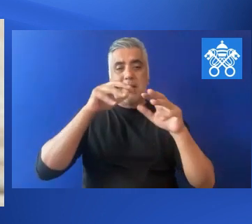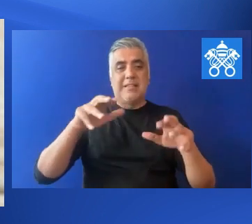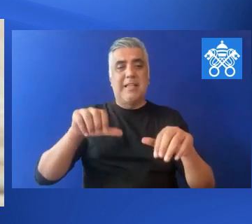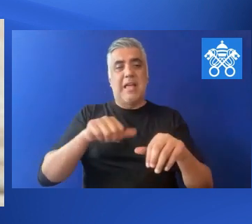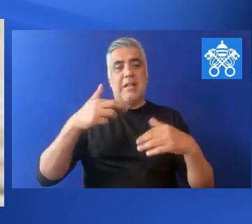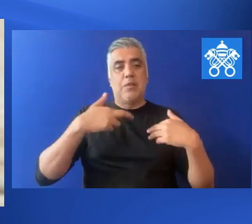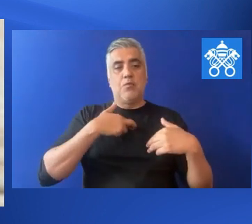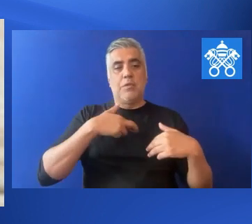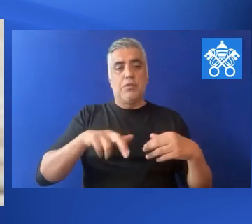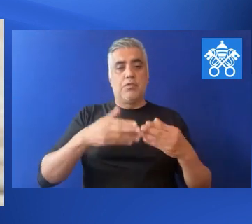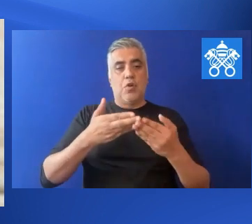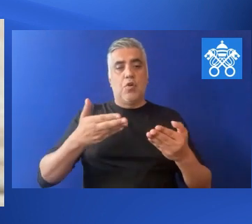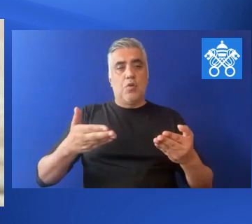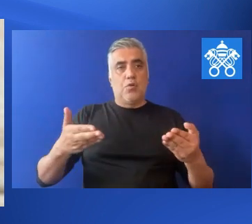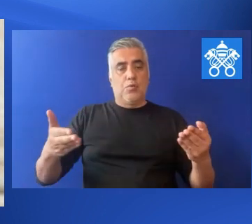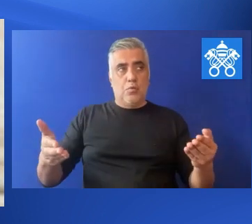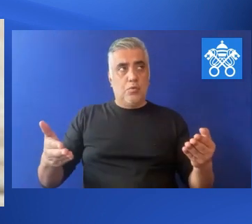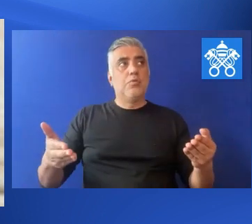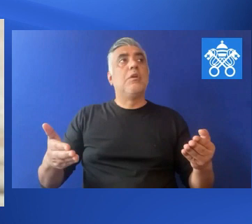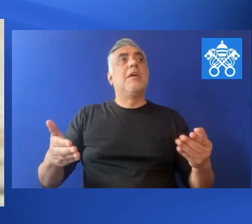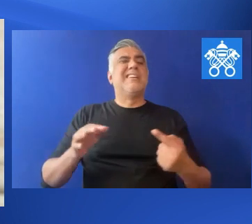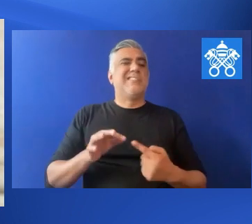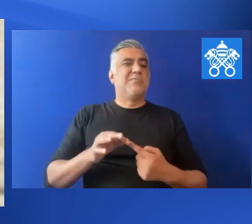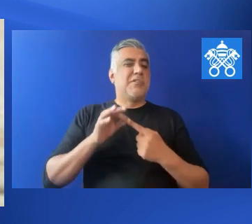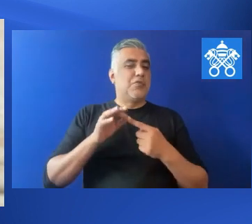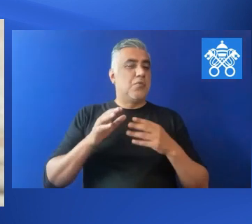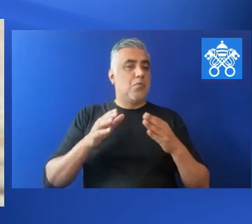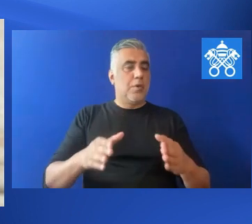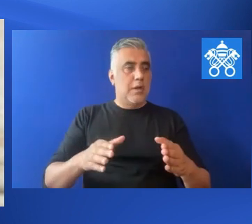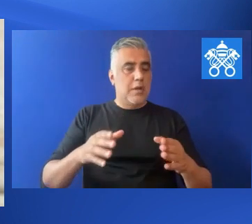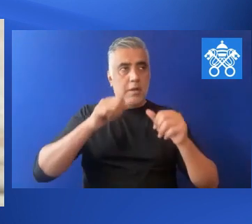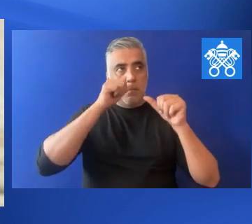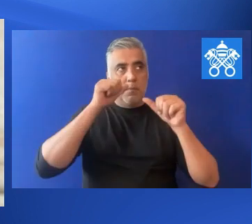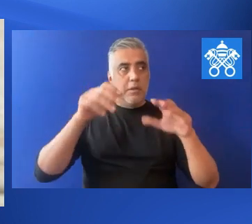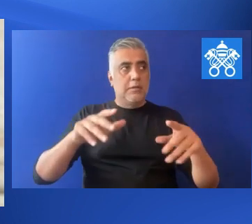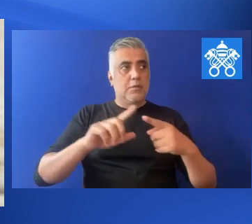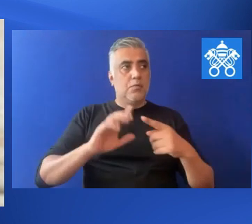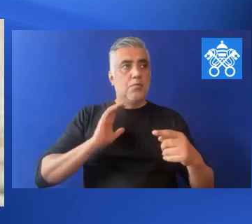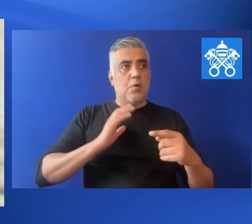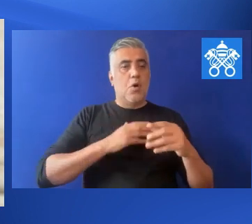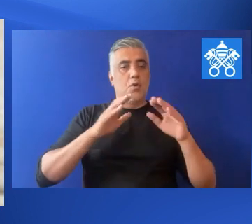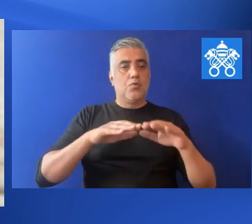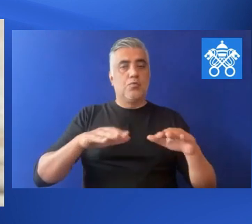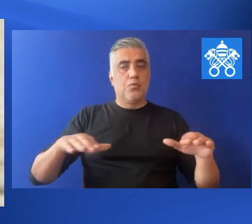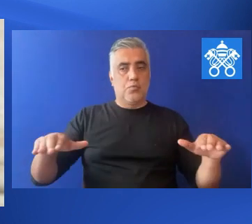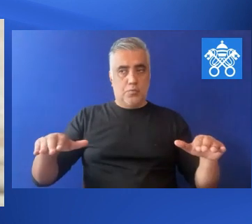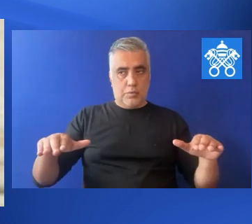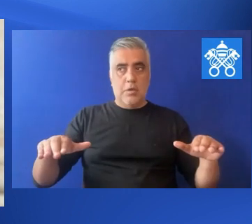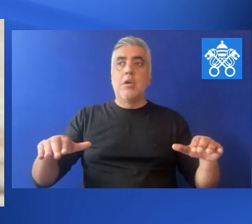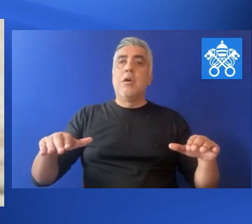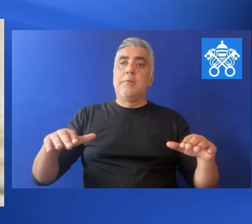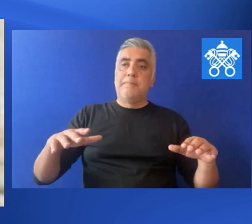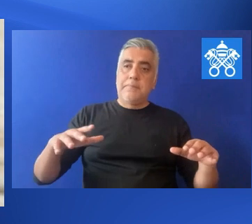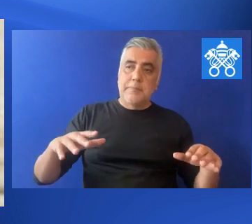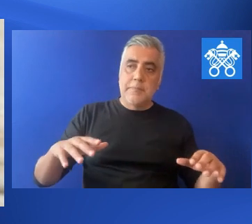He also intends to bless any religious articles you may have brought for this purpose, and in a special way, his